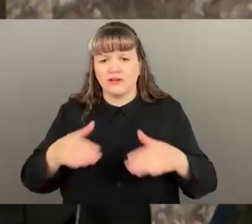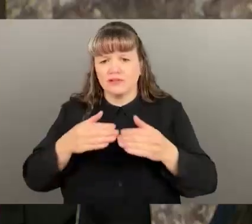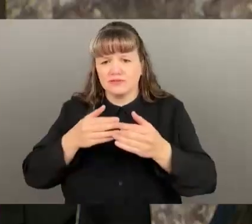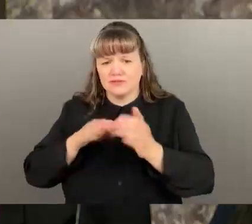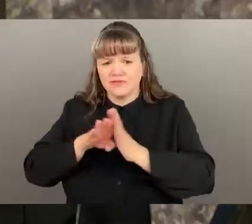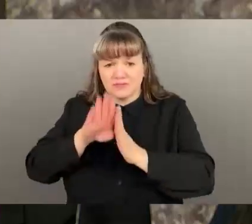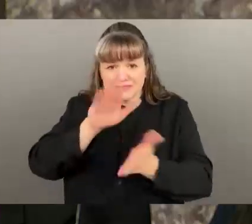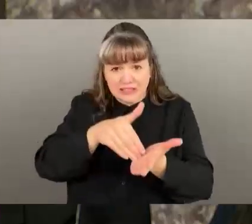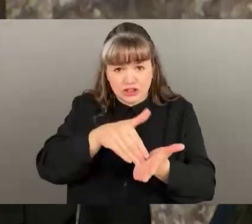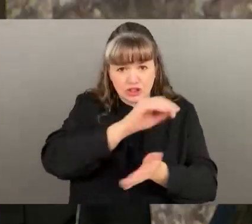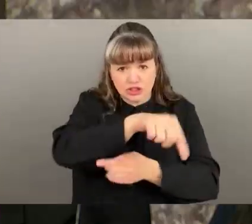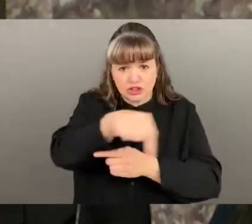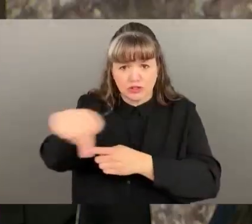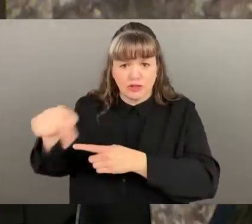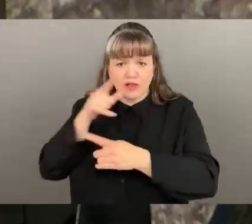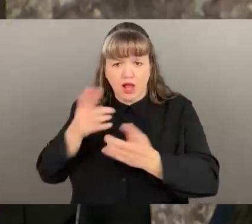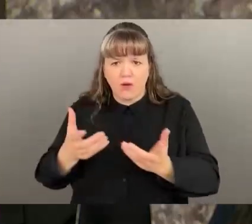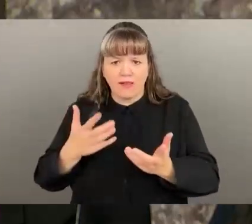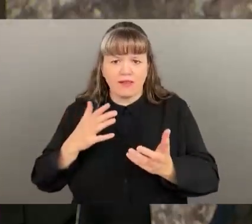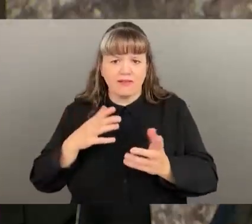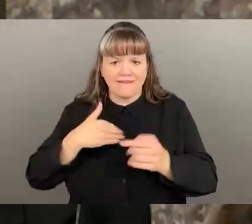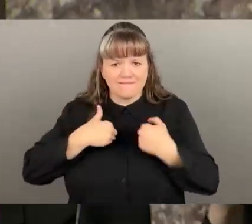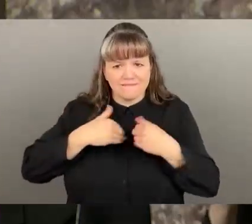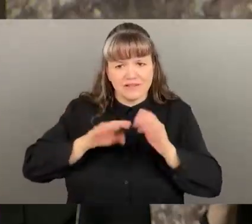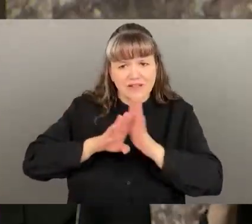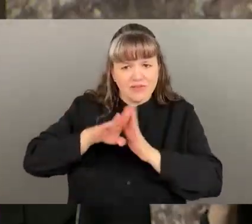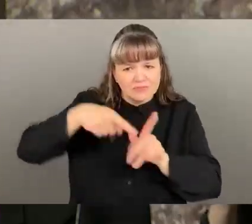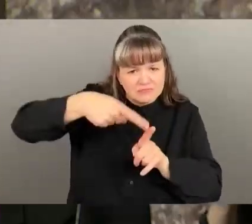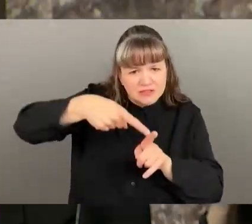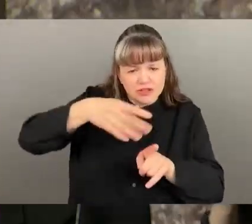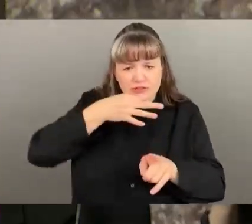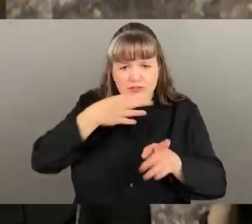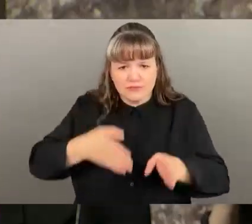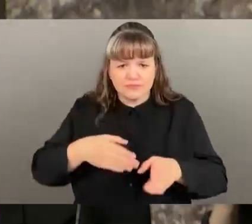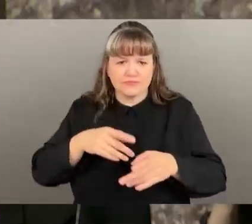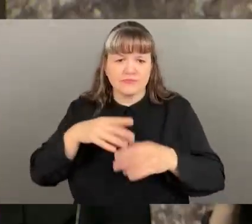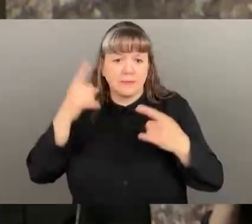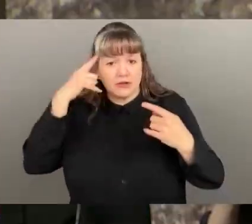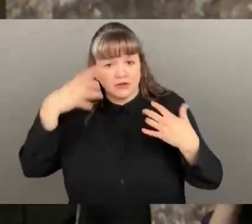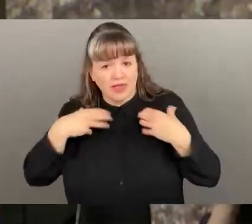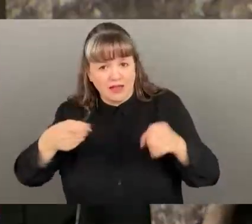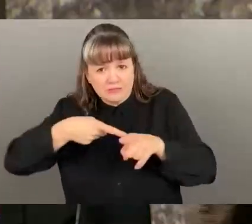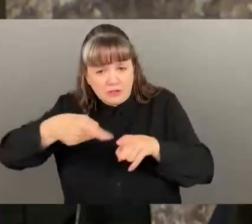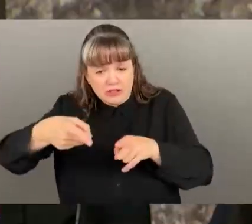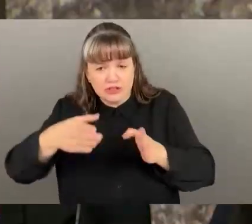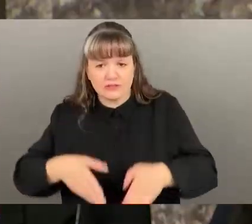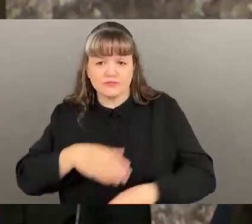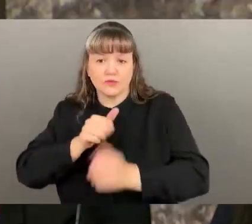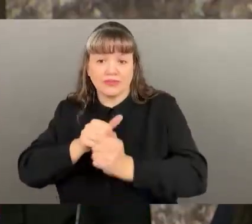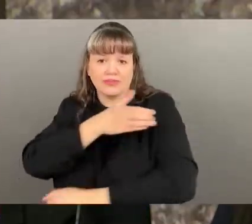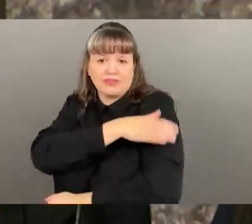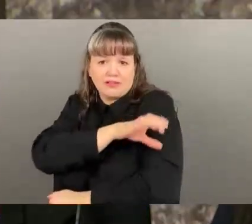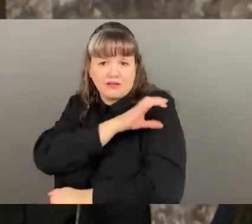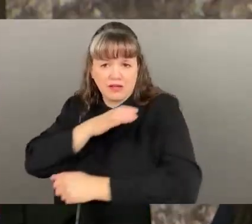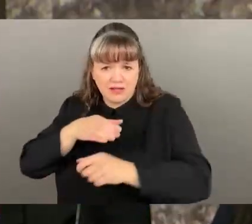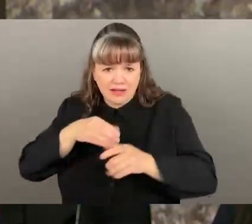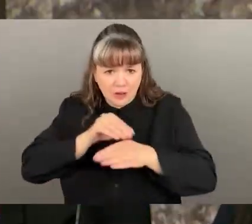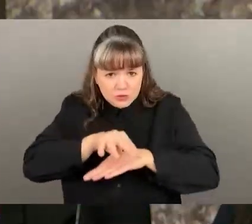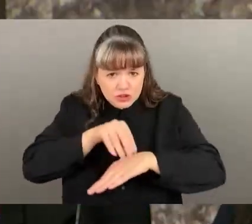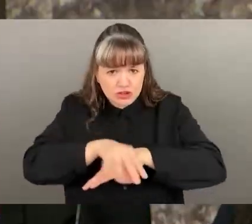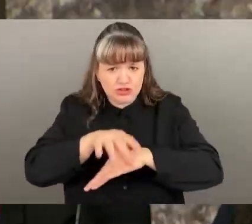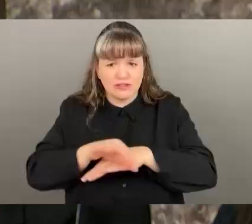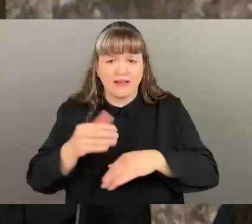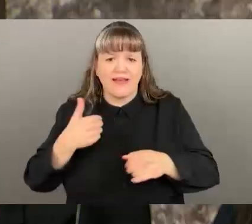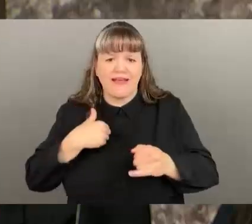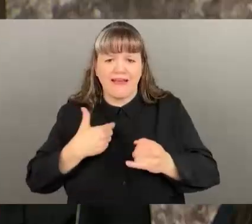We have integrated child and youth teams in schools. We have invested in Foundry centers, Honourable Speaker. We have made